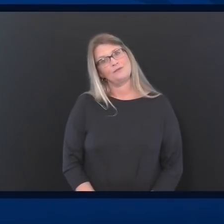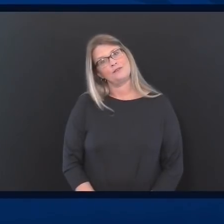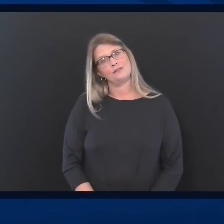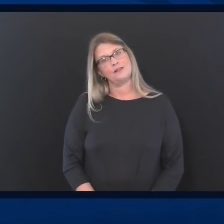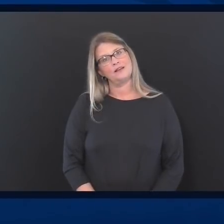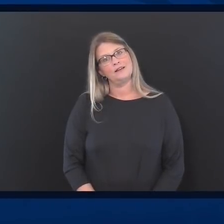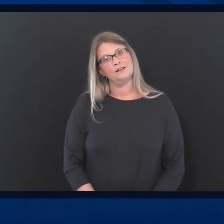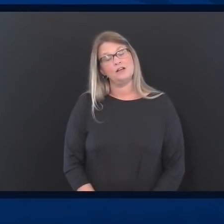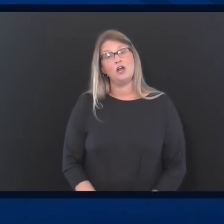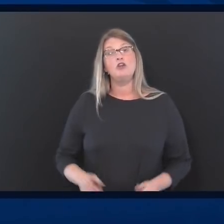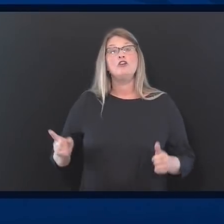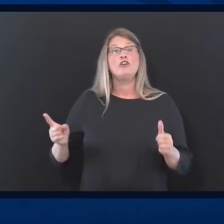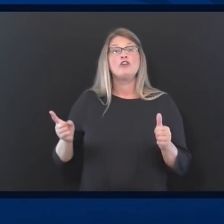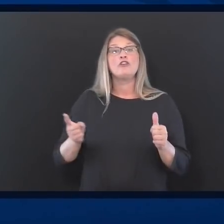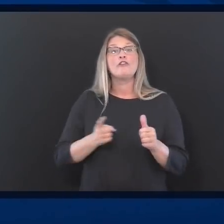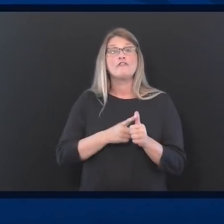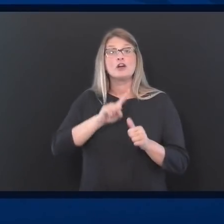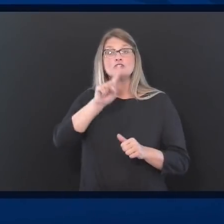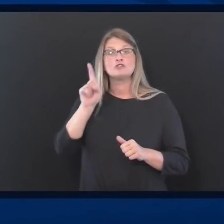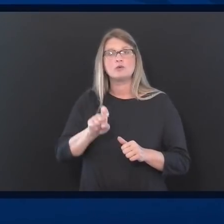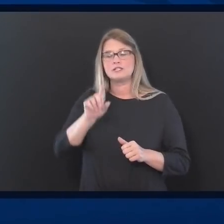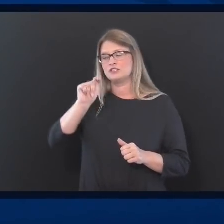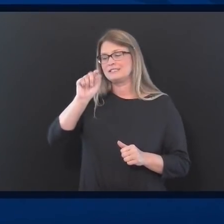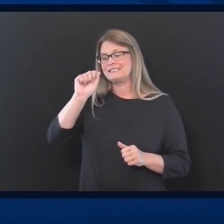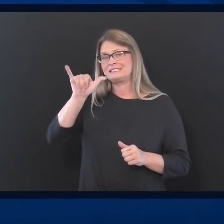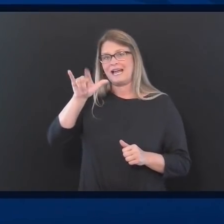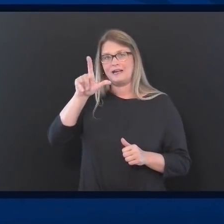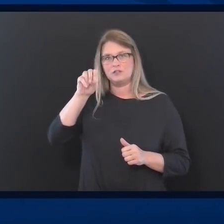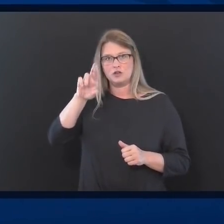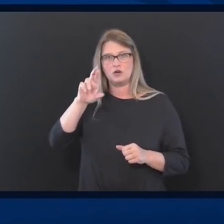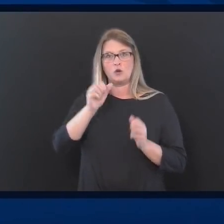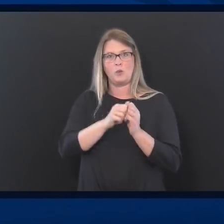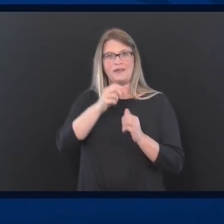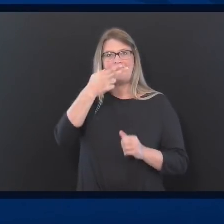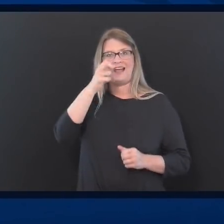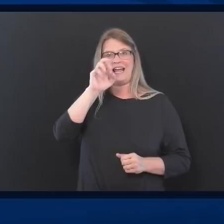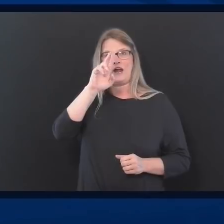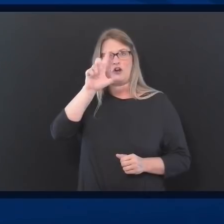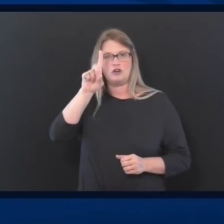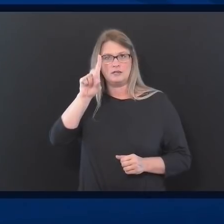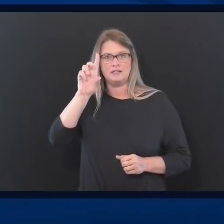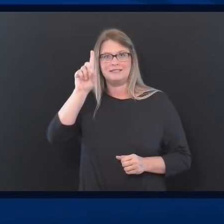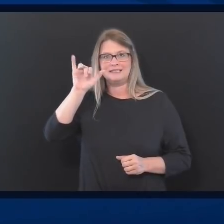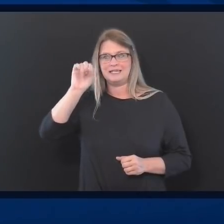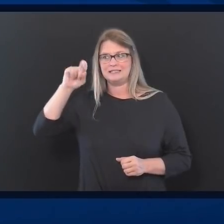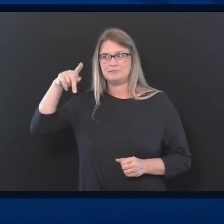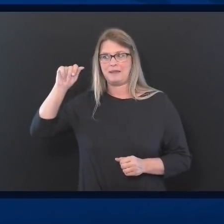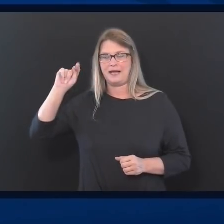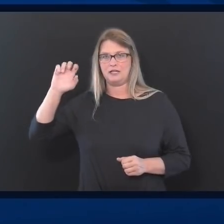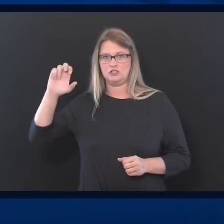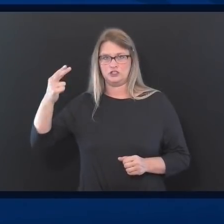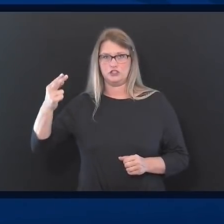first media questioner today will be Taylor Stuck with the Herald-Dispatch. Taylor, are you with us?